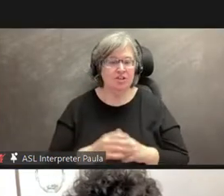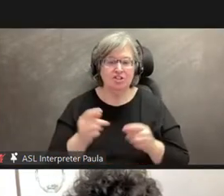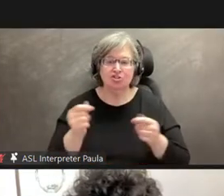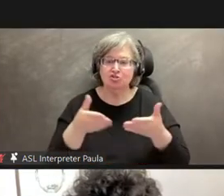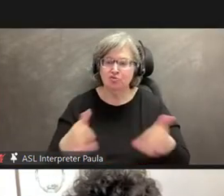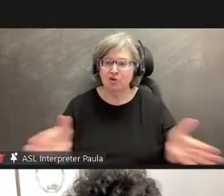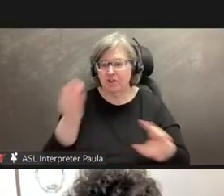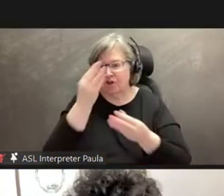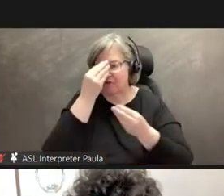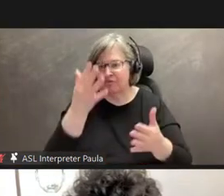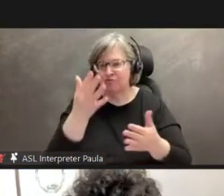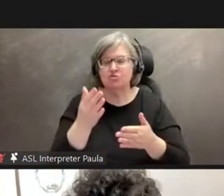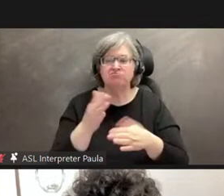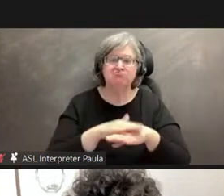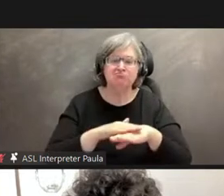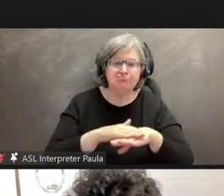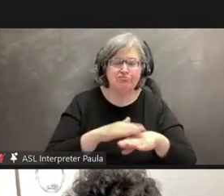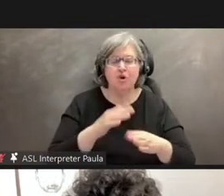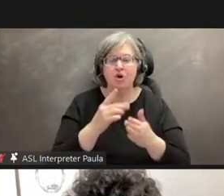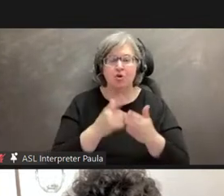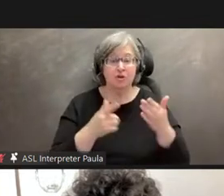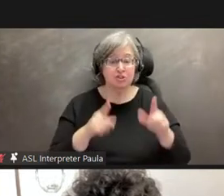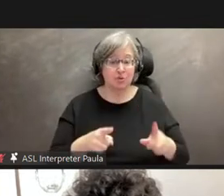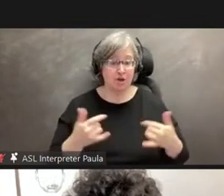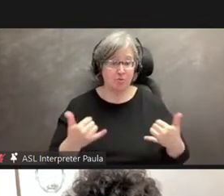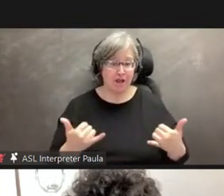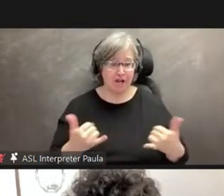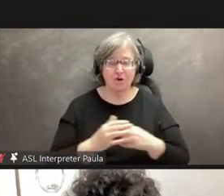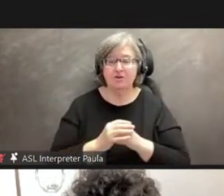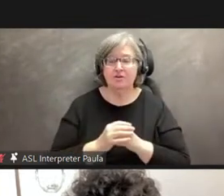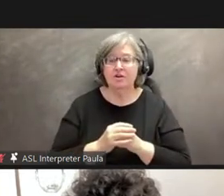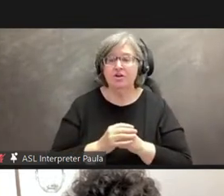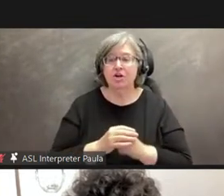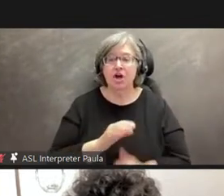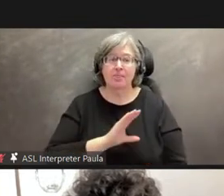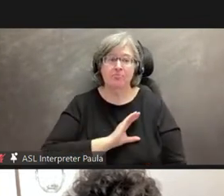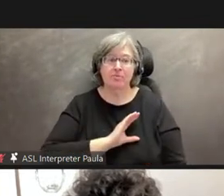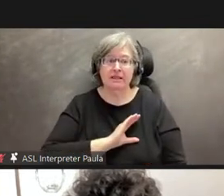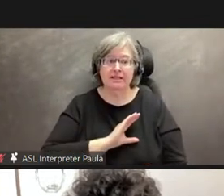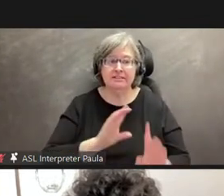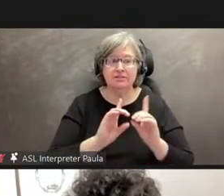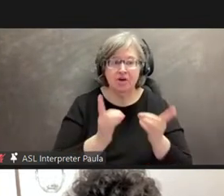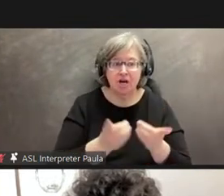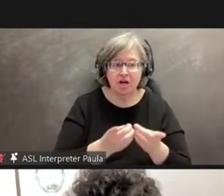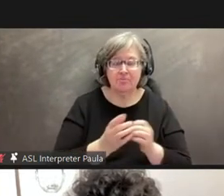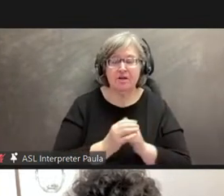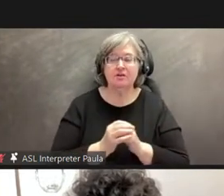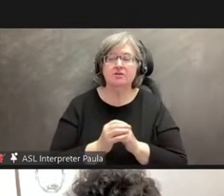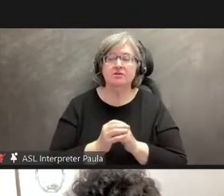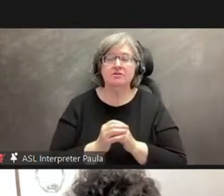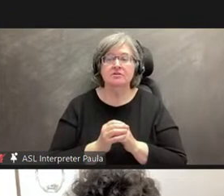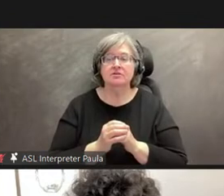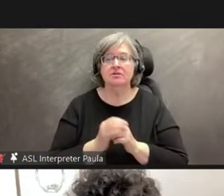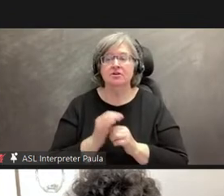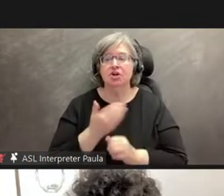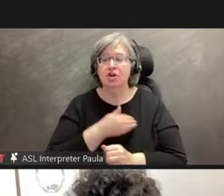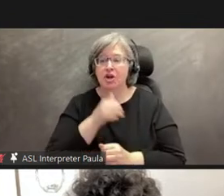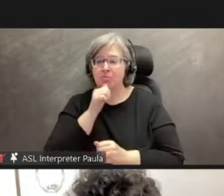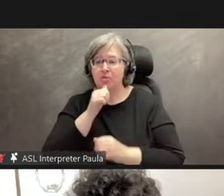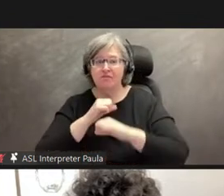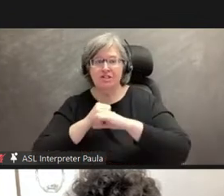overview of where we're at right now with the police department and our private